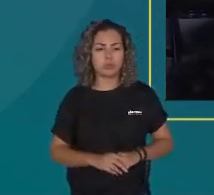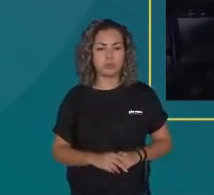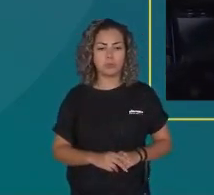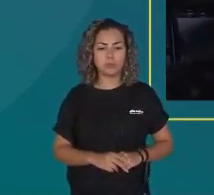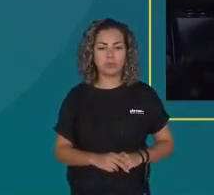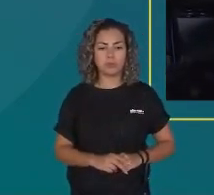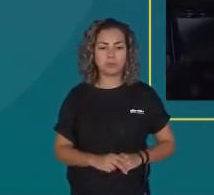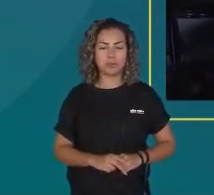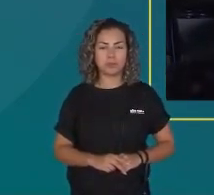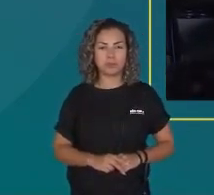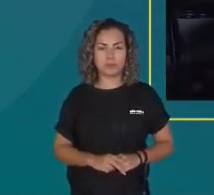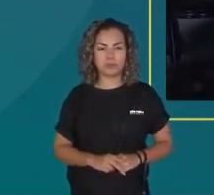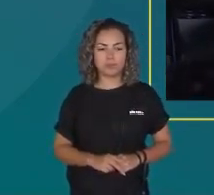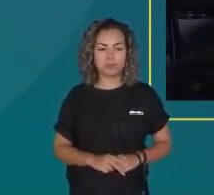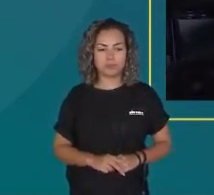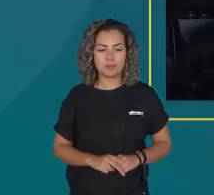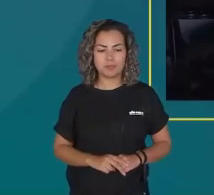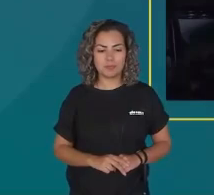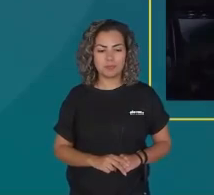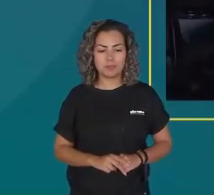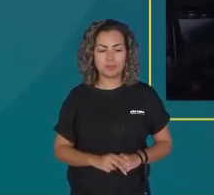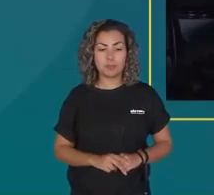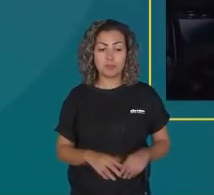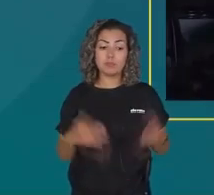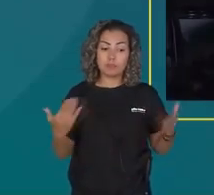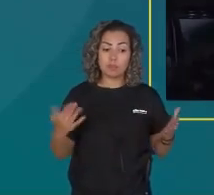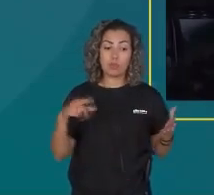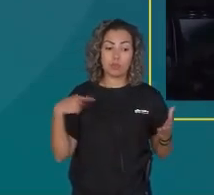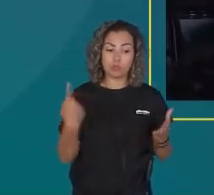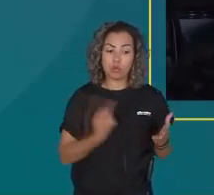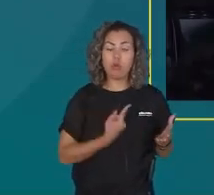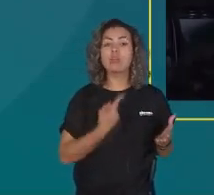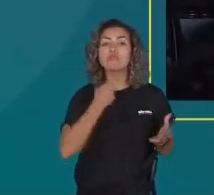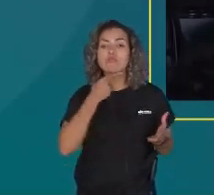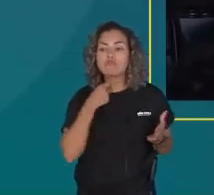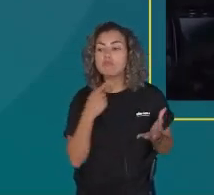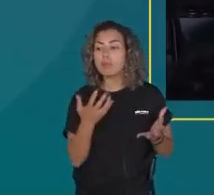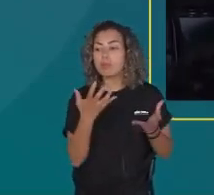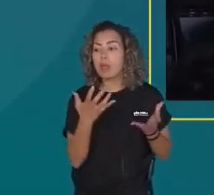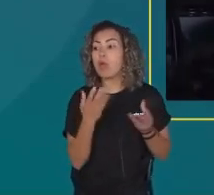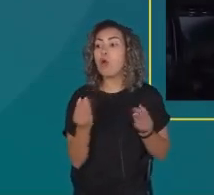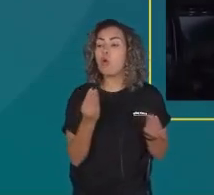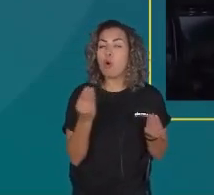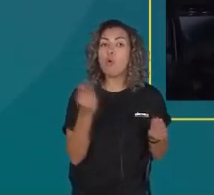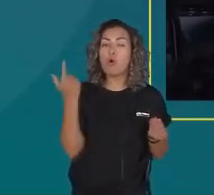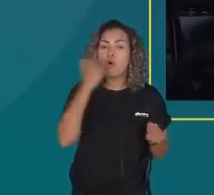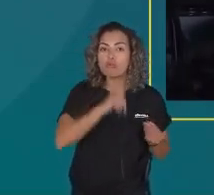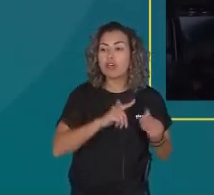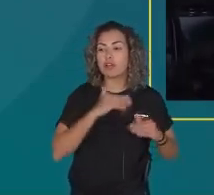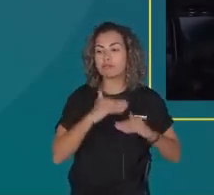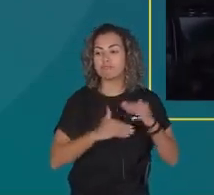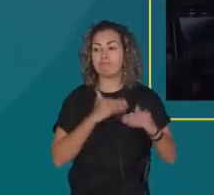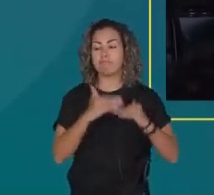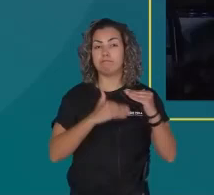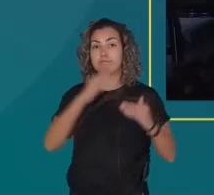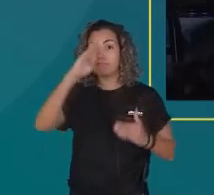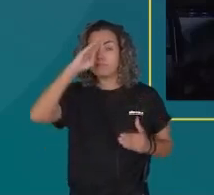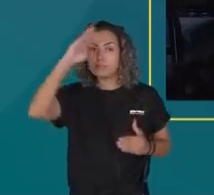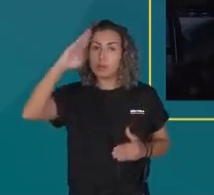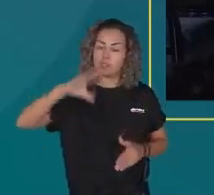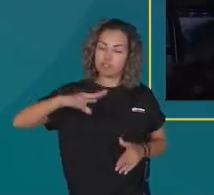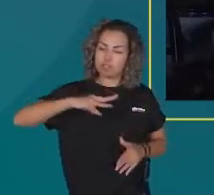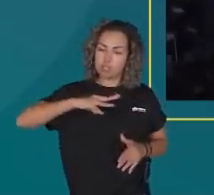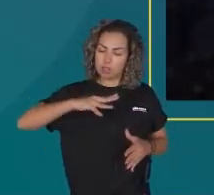Part of what we want is to show how we can grow as a civilization, as a city, in harmony with the